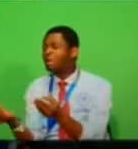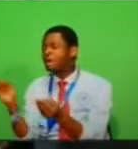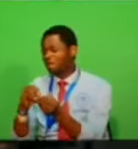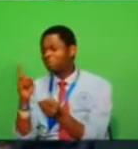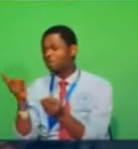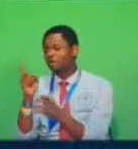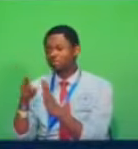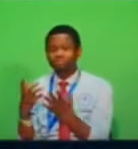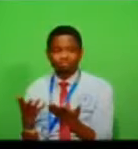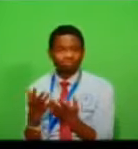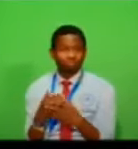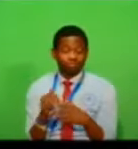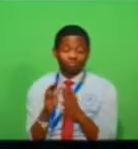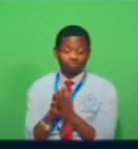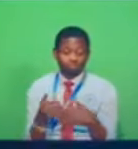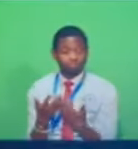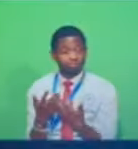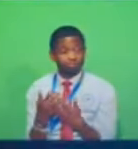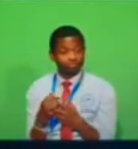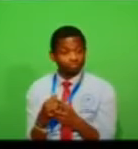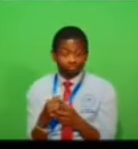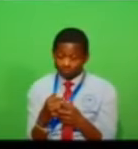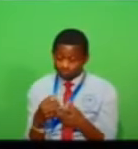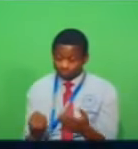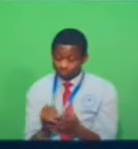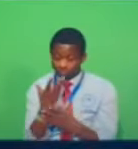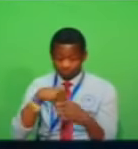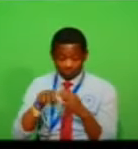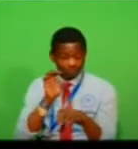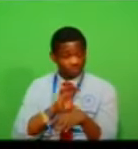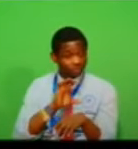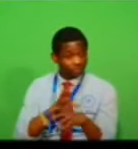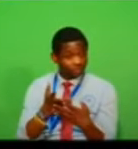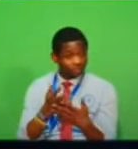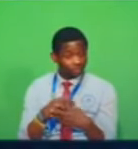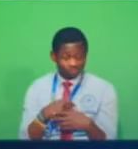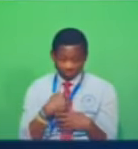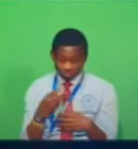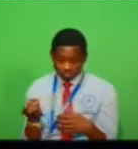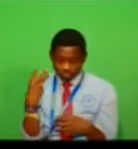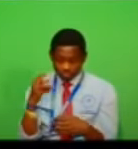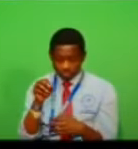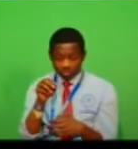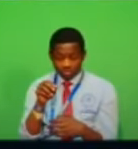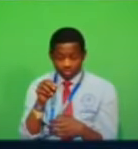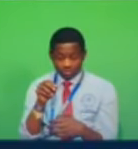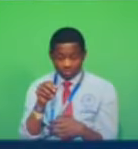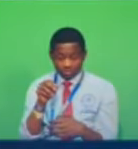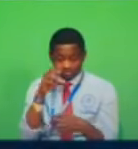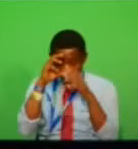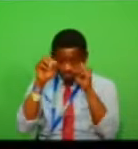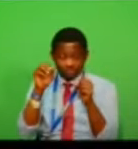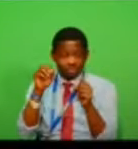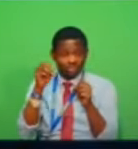go around this. Growing up in the church, there's been instances where I was the presiding elder, the district